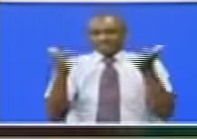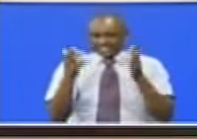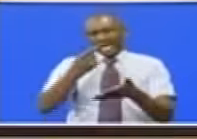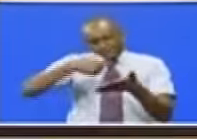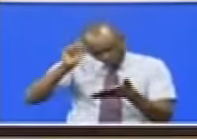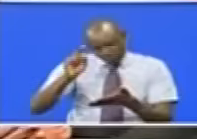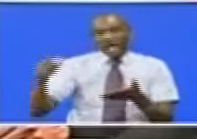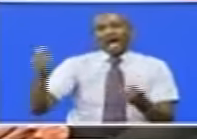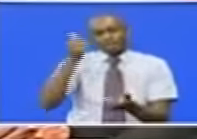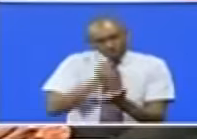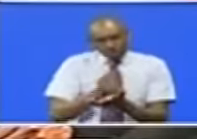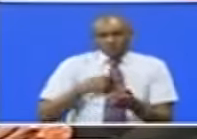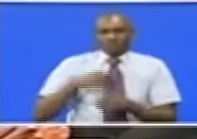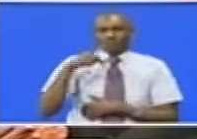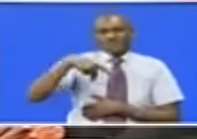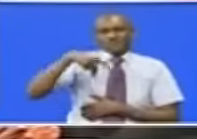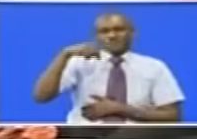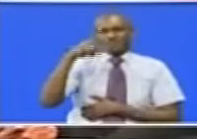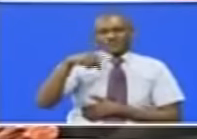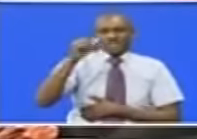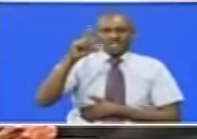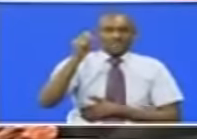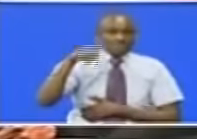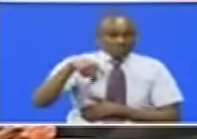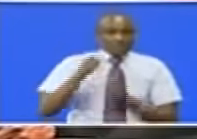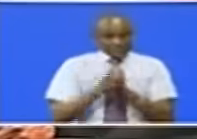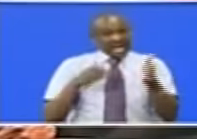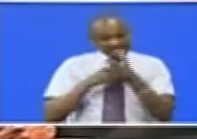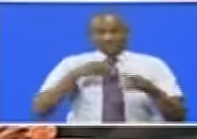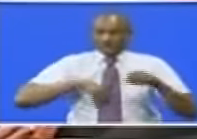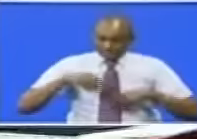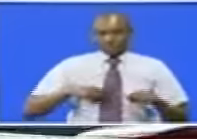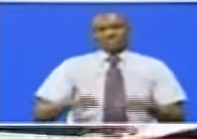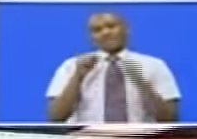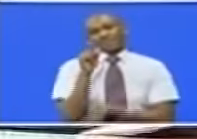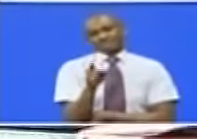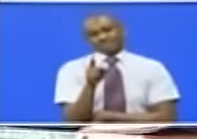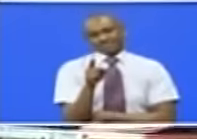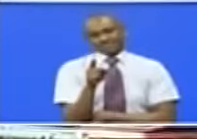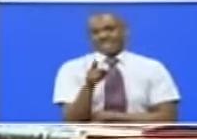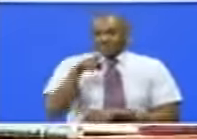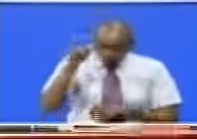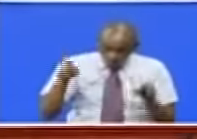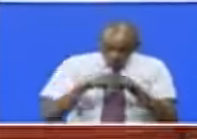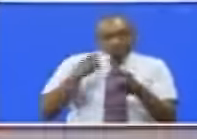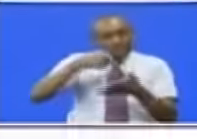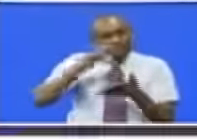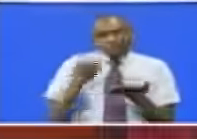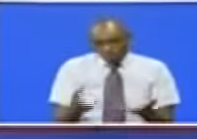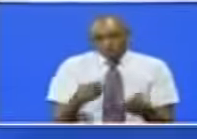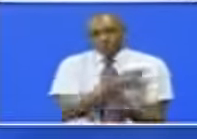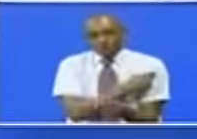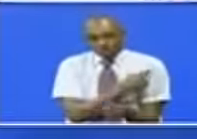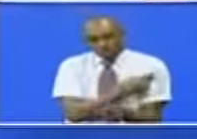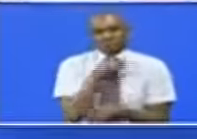the appointment of Philip Kinisu as chairperson of the Ethics and Anti-Corruption Commission. The House also approved the appointment of Dr.